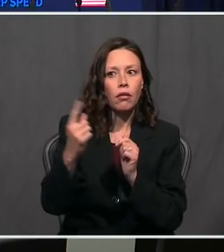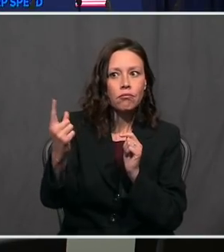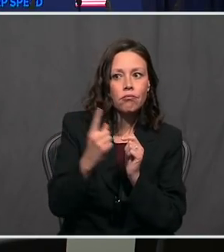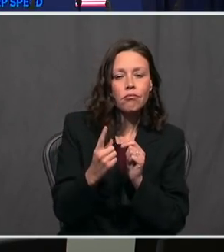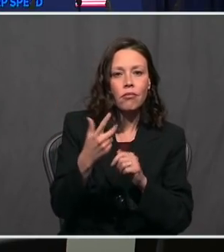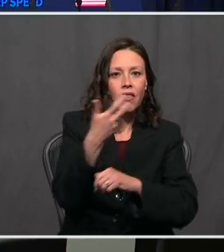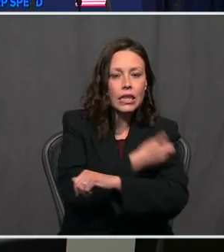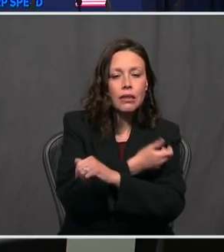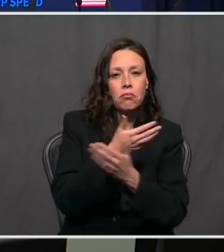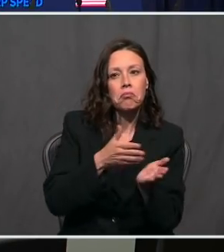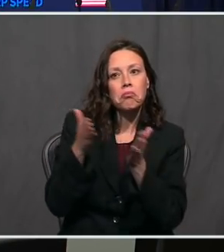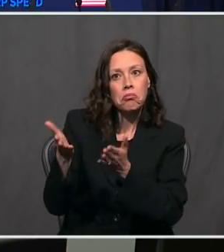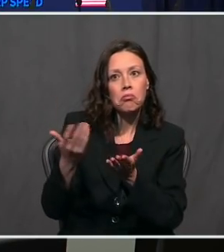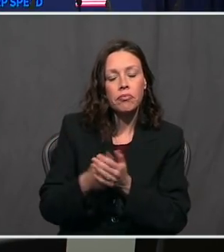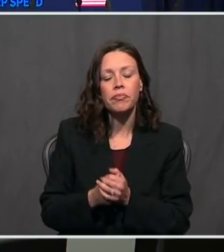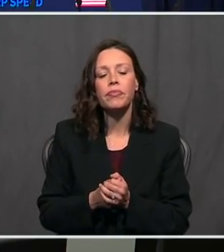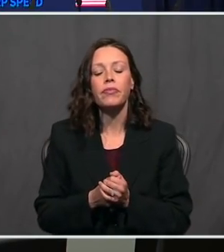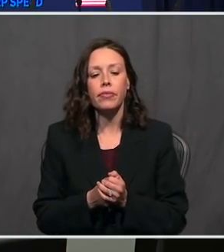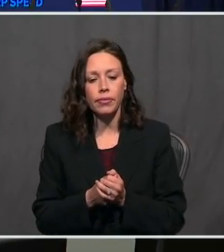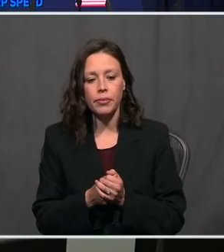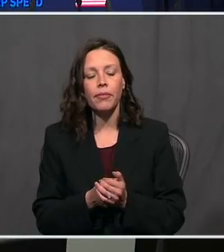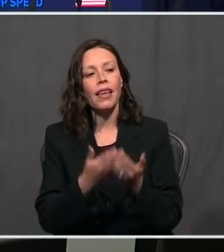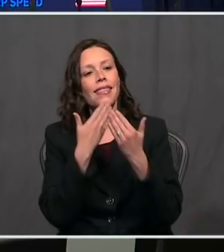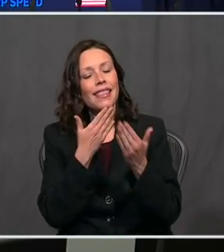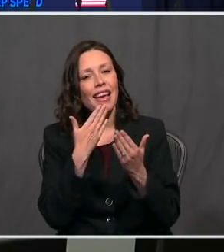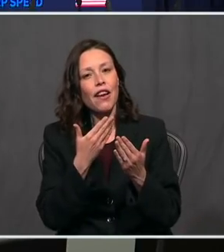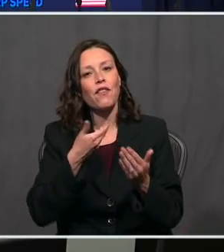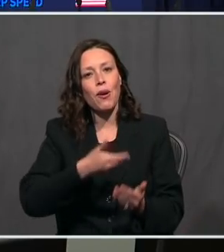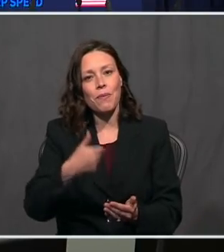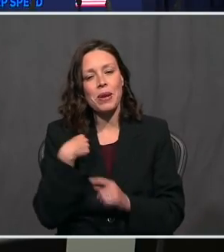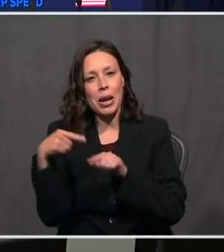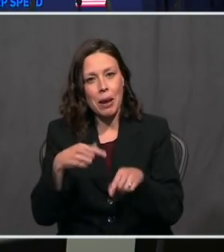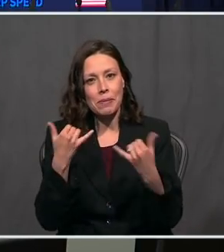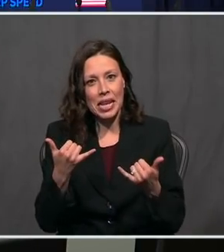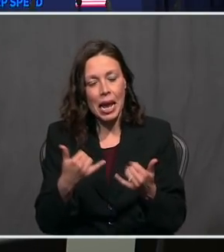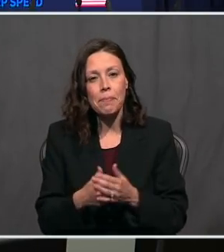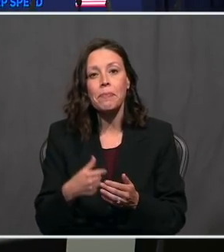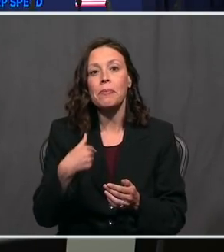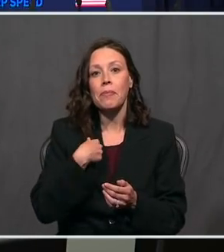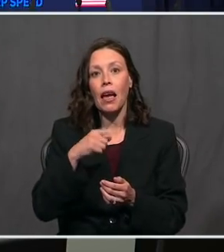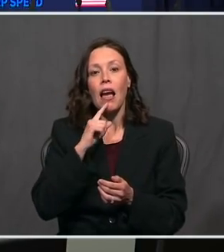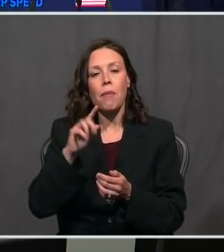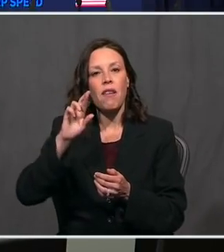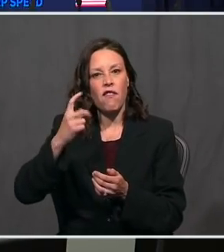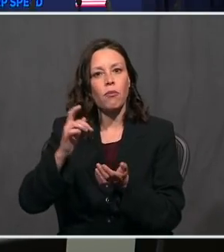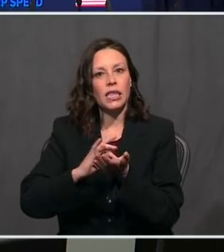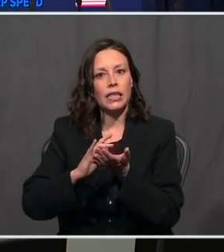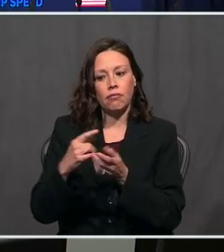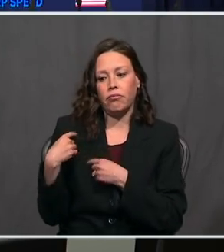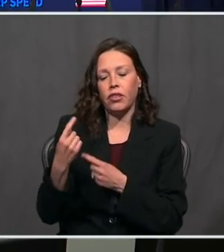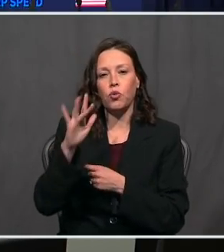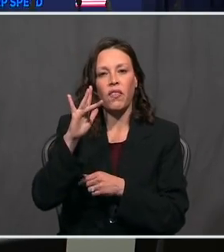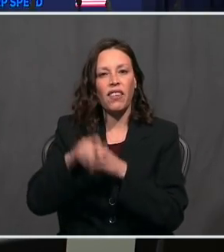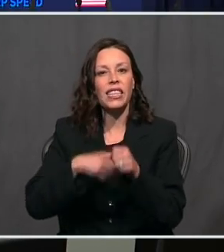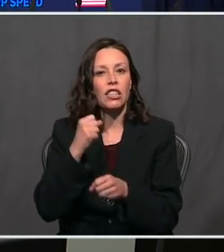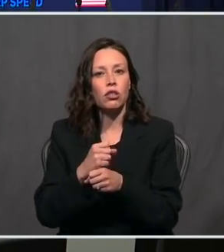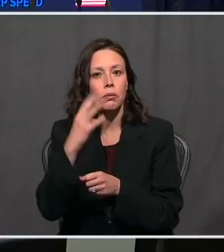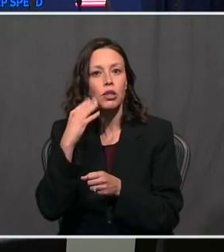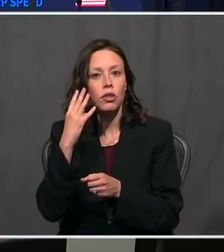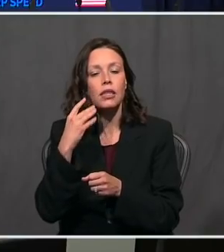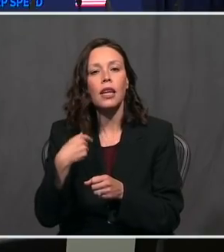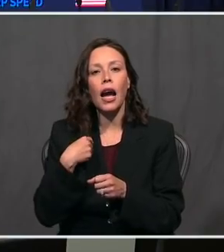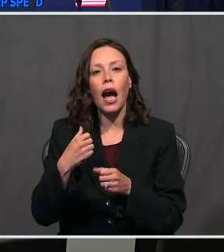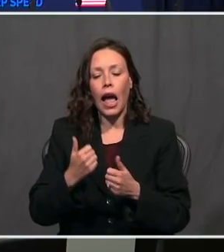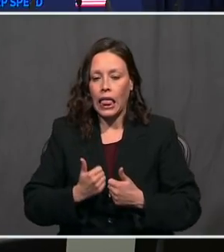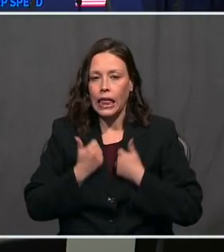start with you. Yeah, sure thing, and certainly thank you for having me here today. First of all, I am a pharmacist, 25 years now, so I live